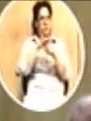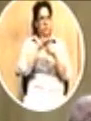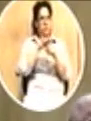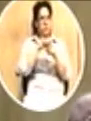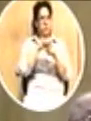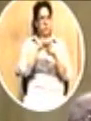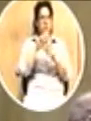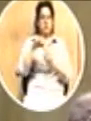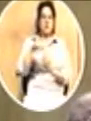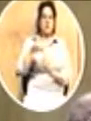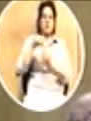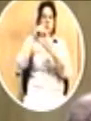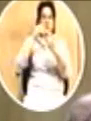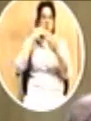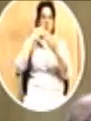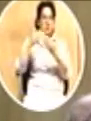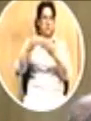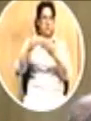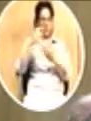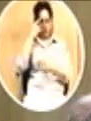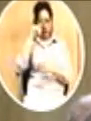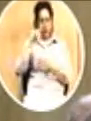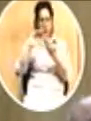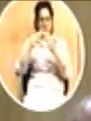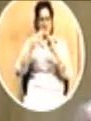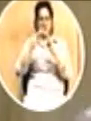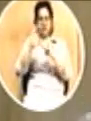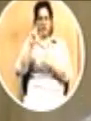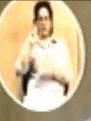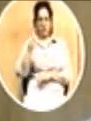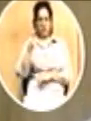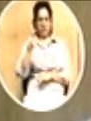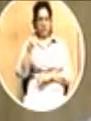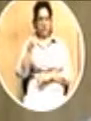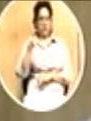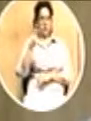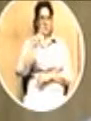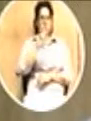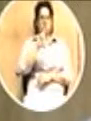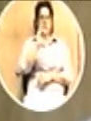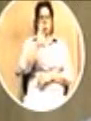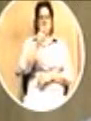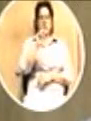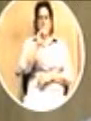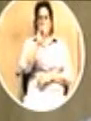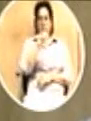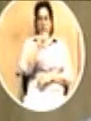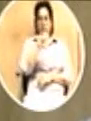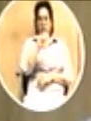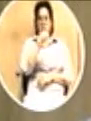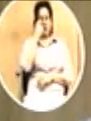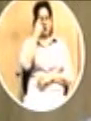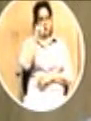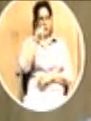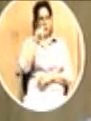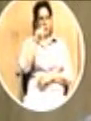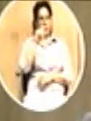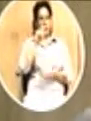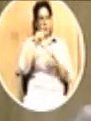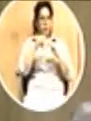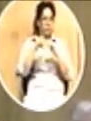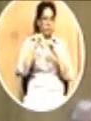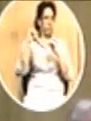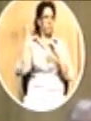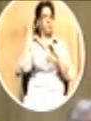A special thank you goes to our City Clerk, Ms. Richarda Momsen, for going far